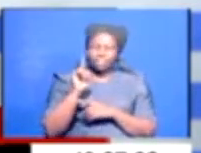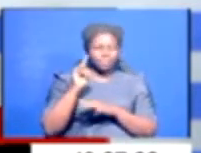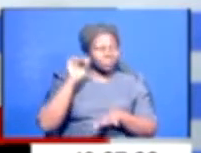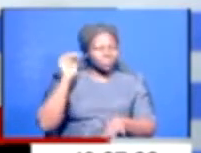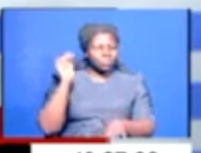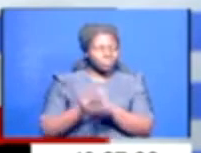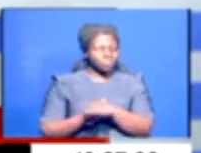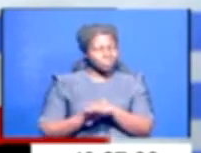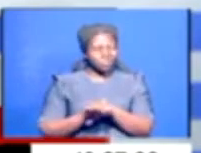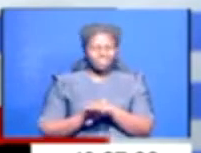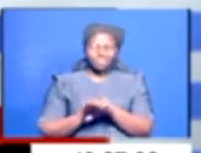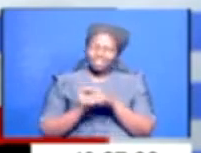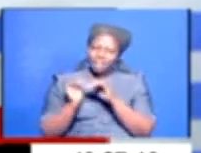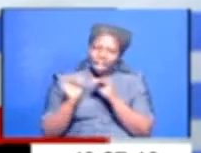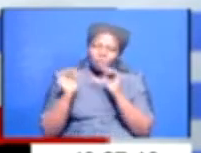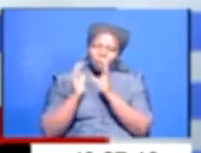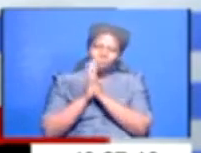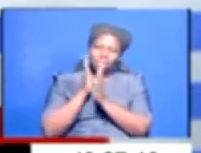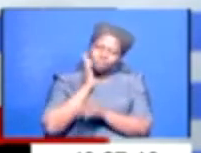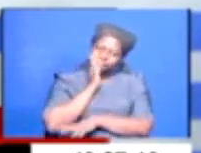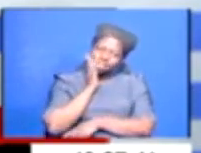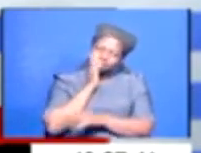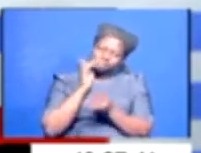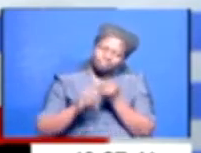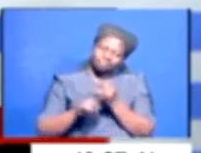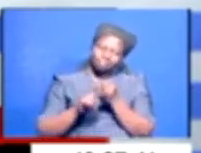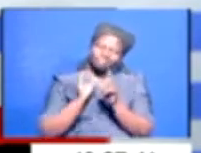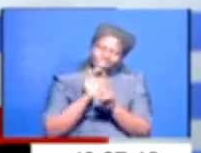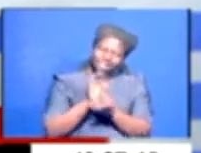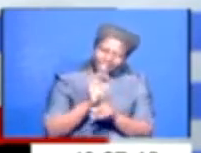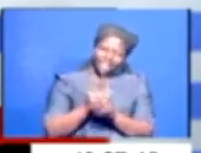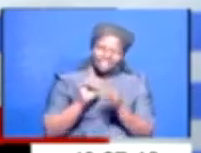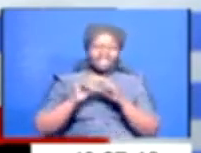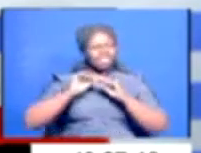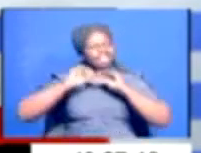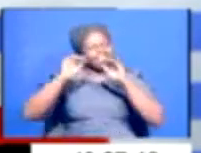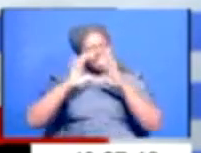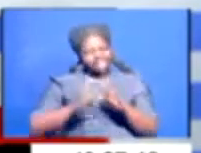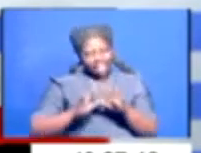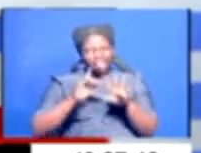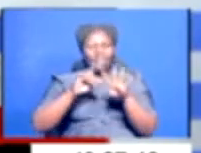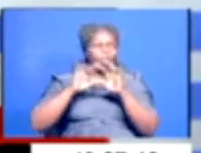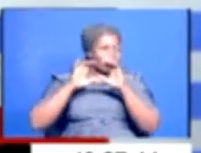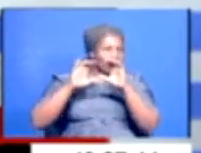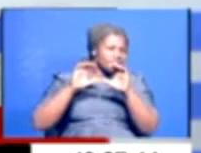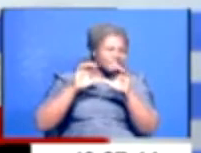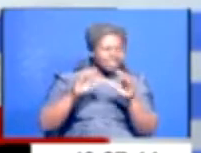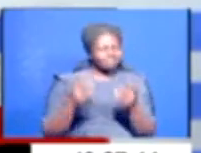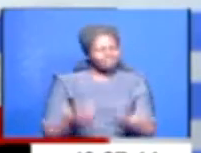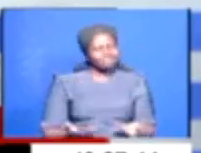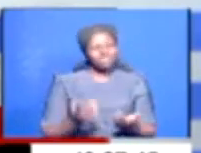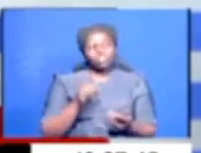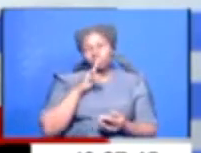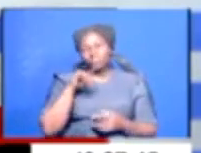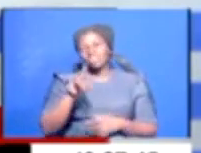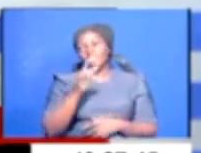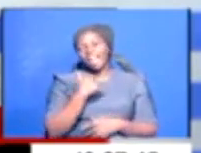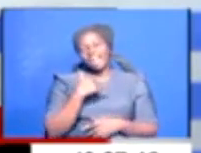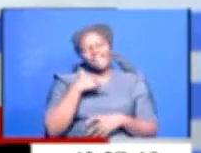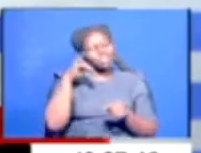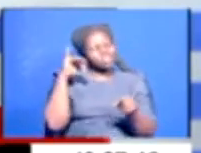a mother, like a mentor. She's a teacher. She's a coach. So she has so many